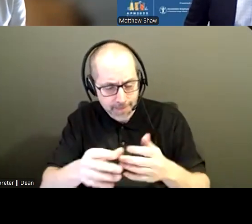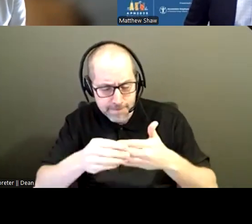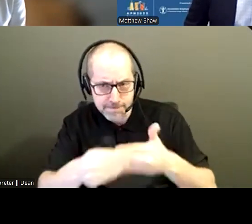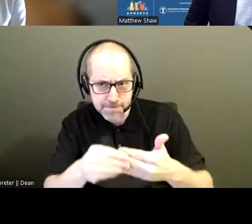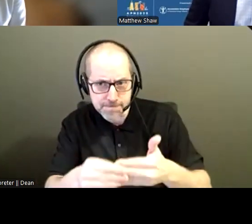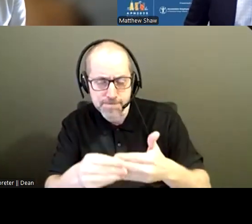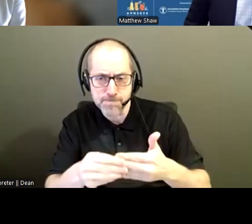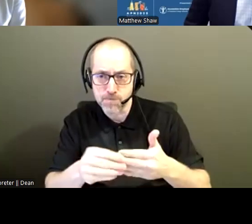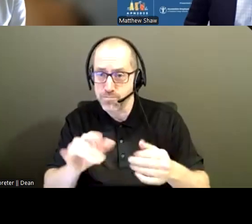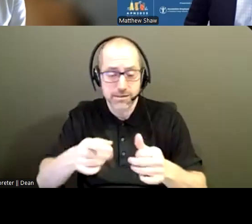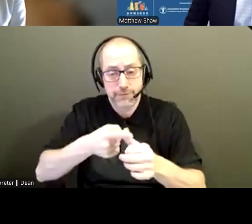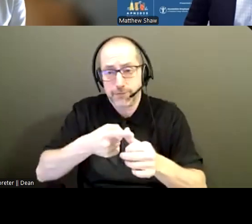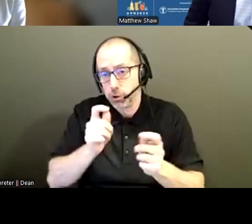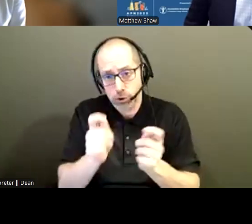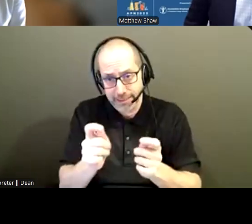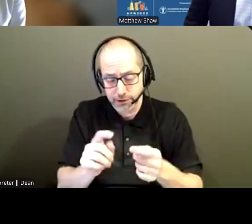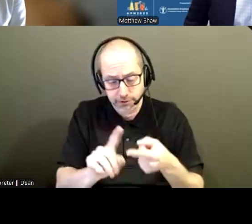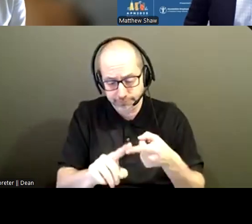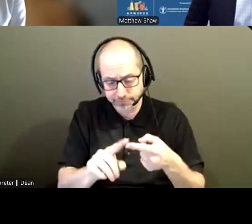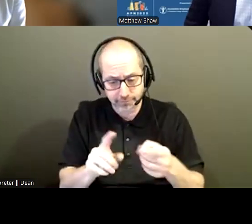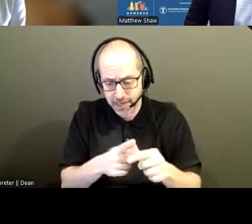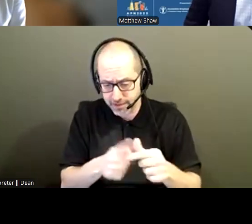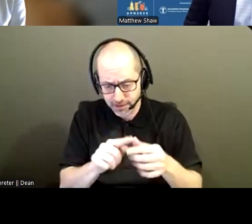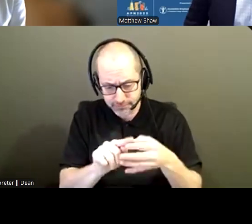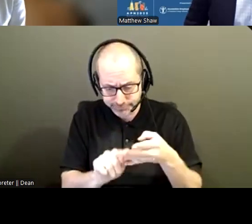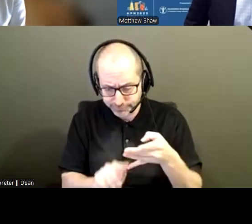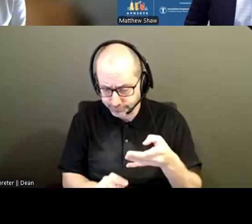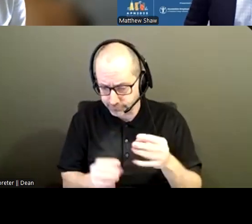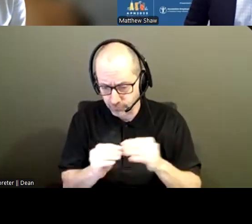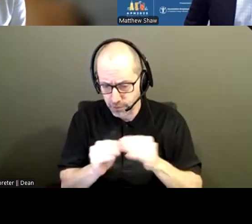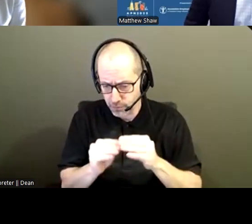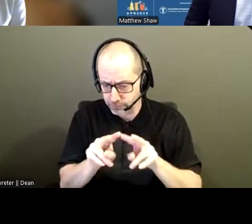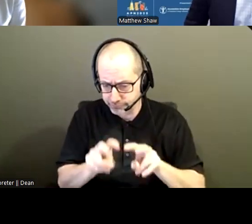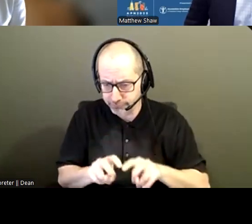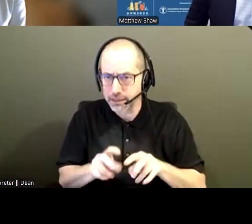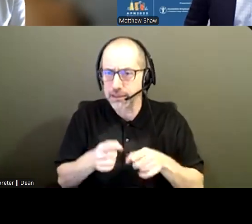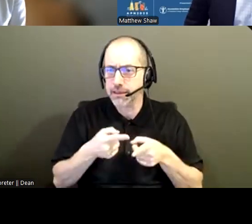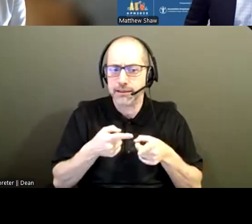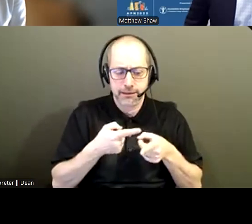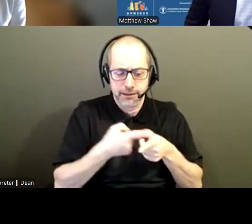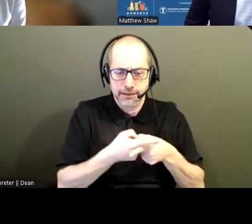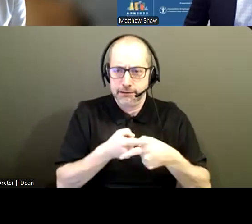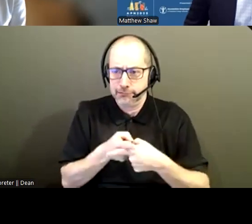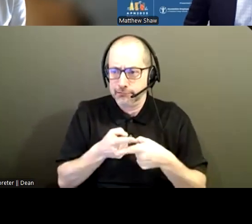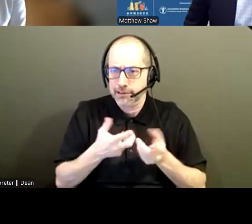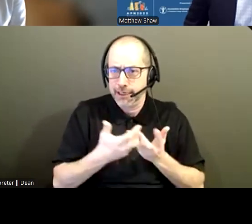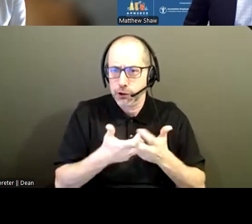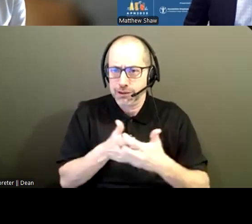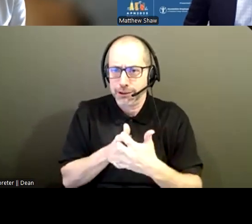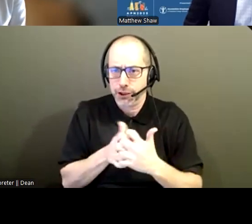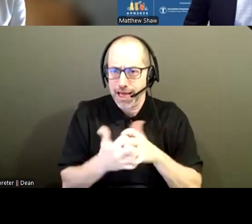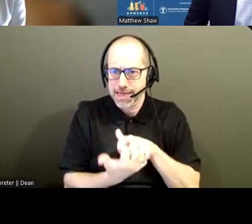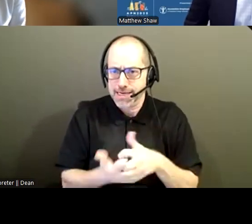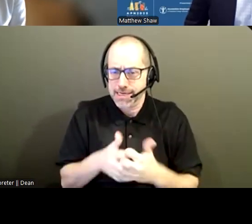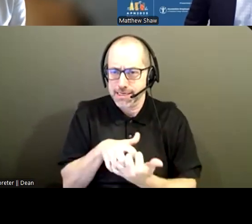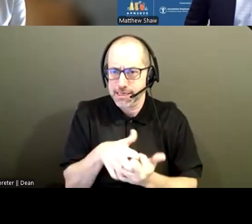then we just did more looking at intersectionality on disability. We didn't